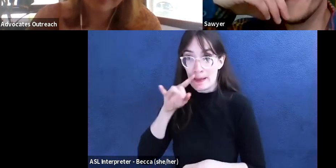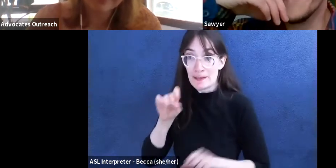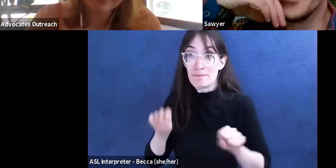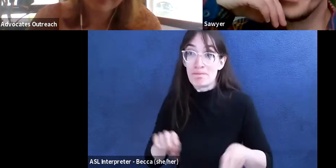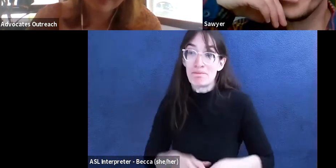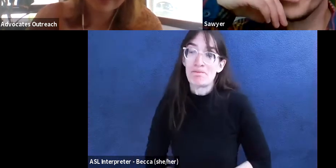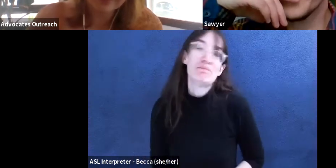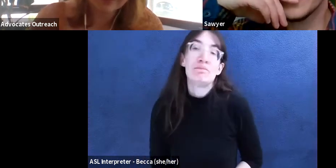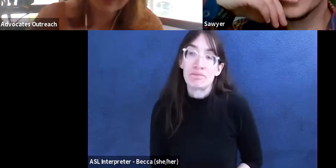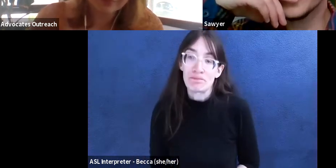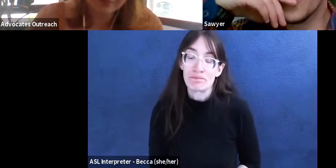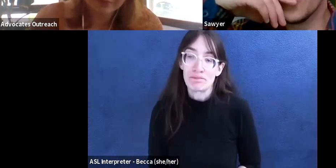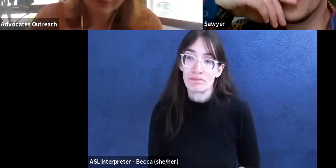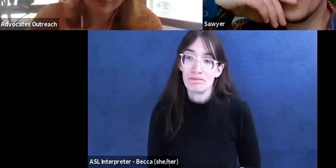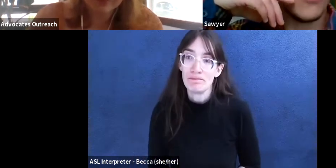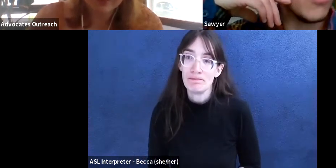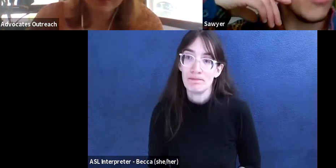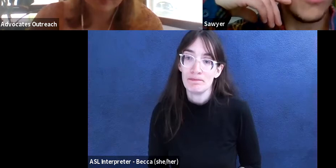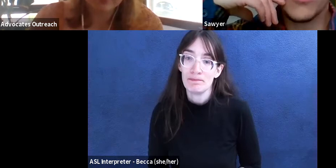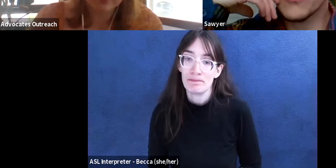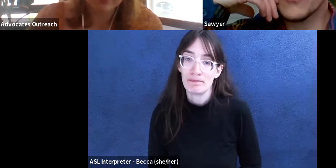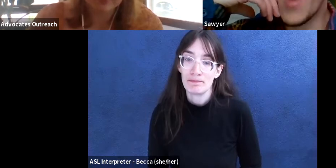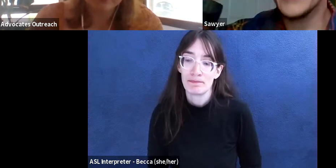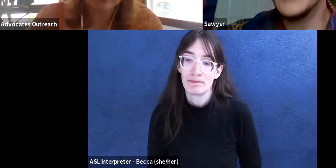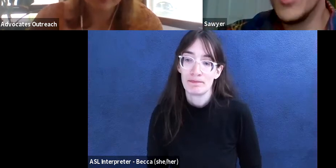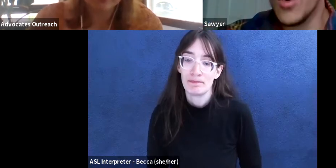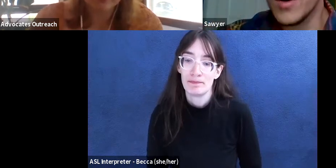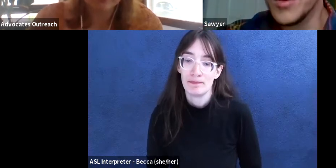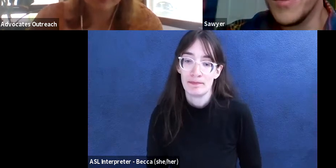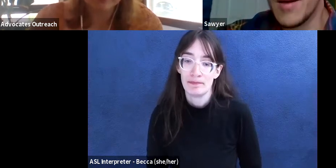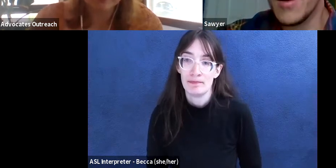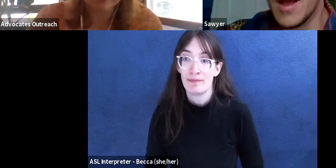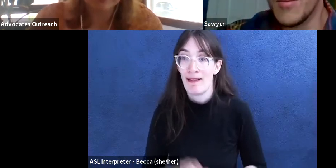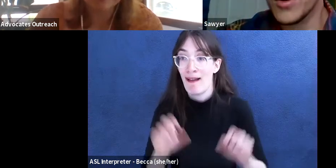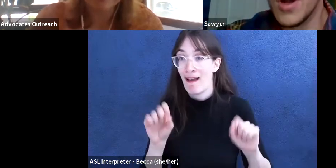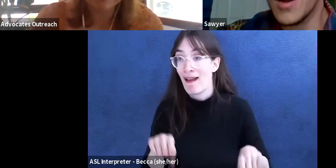so for example, the page where